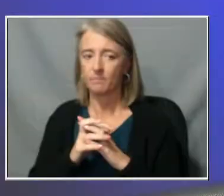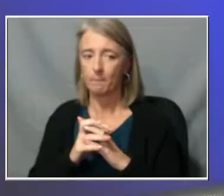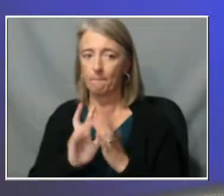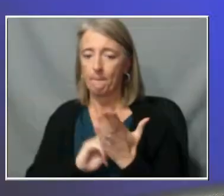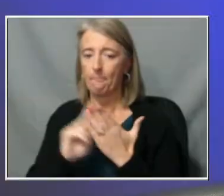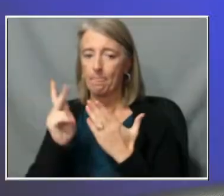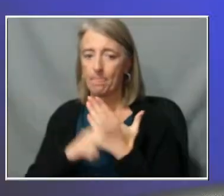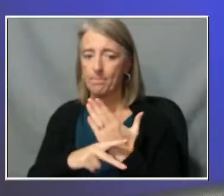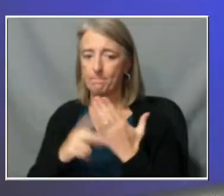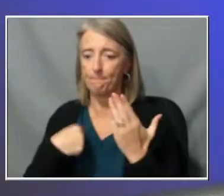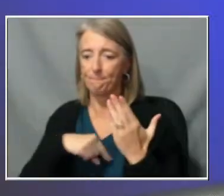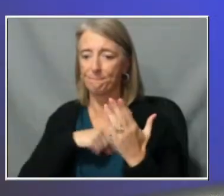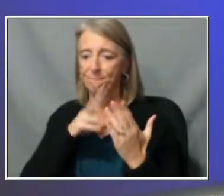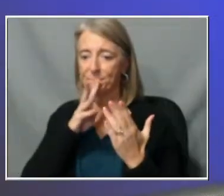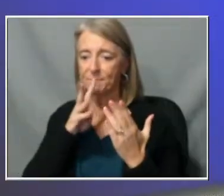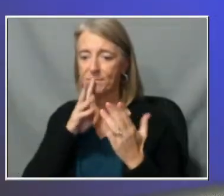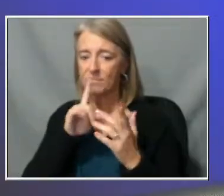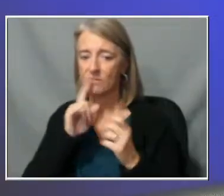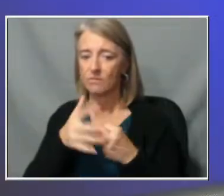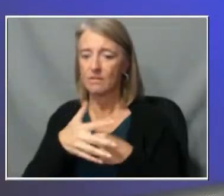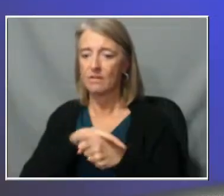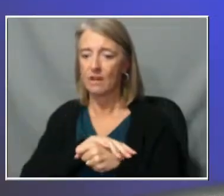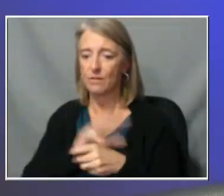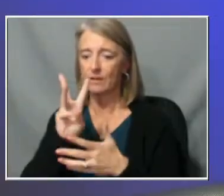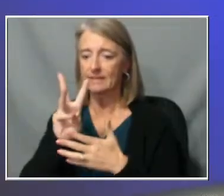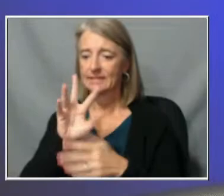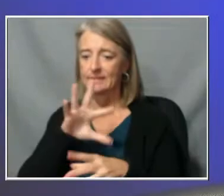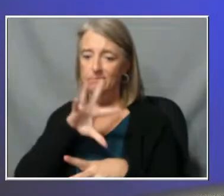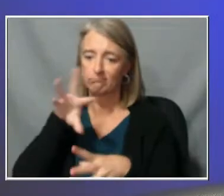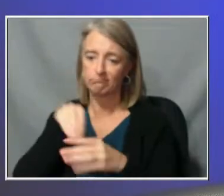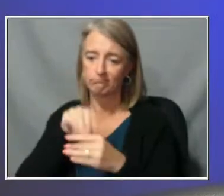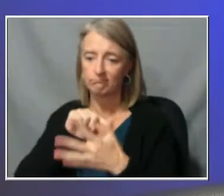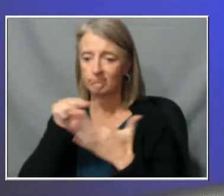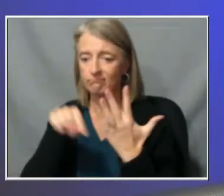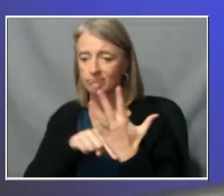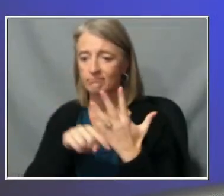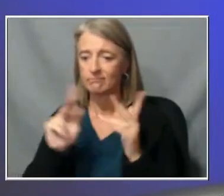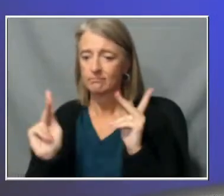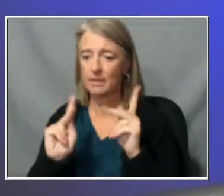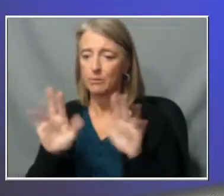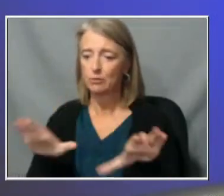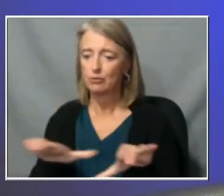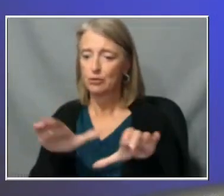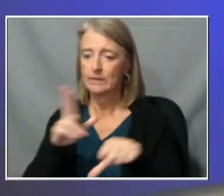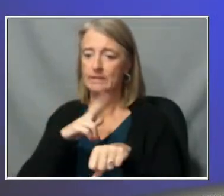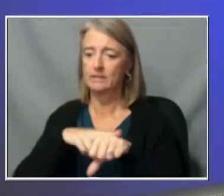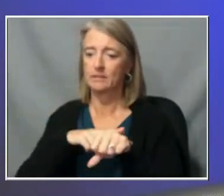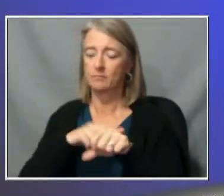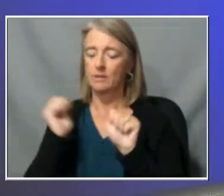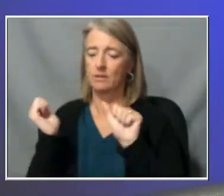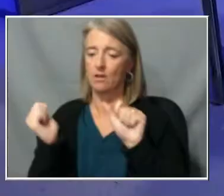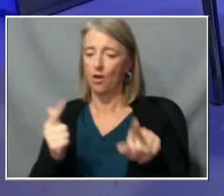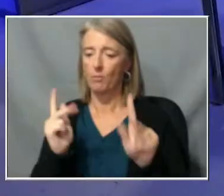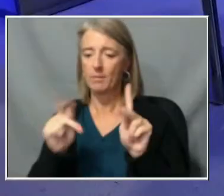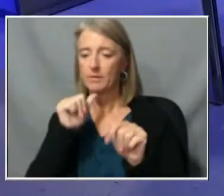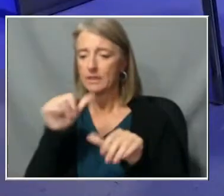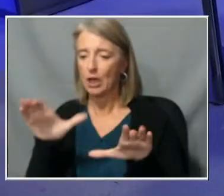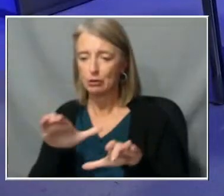talk about, because it really covers all the 6 things that I know these people are doing naturally, but everybody may not do now.